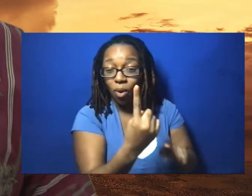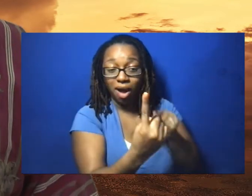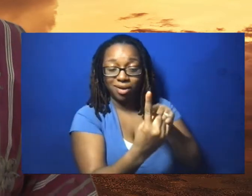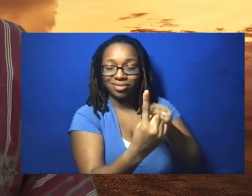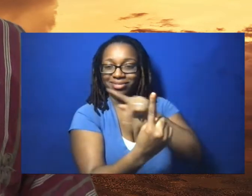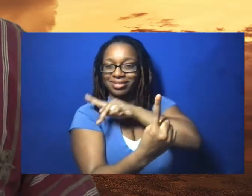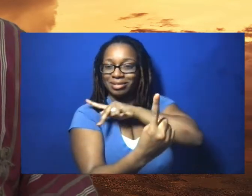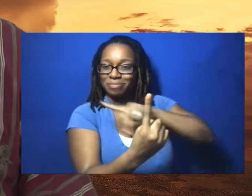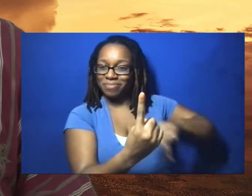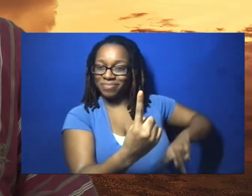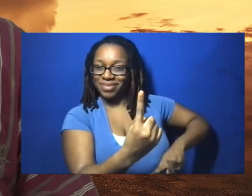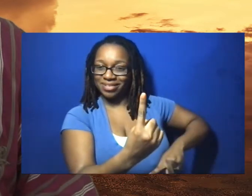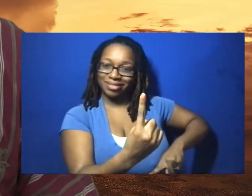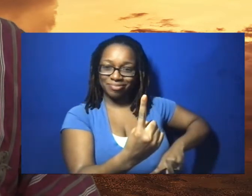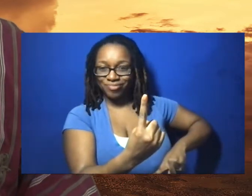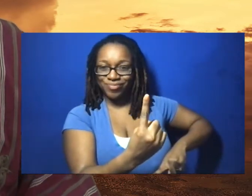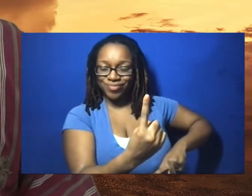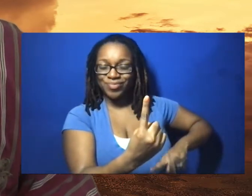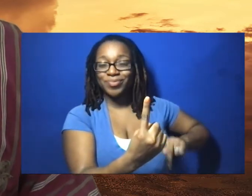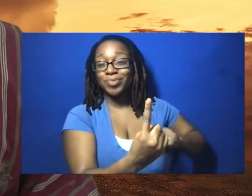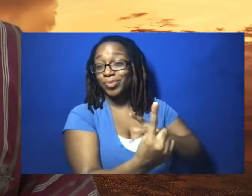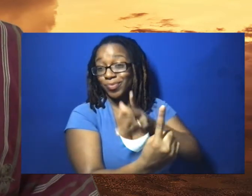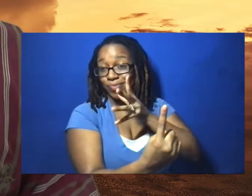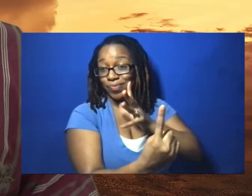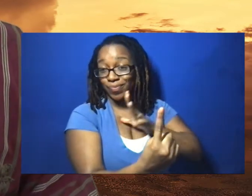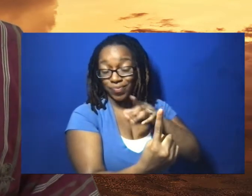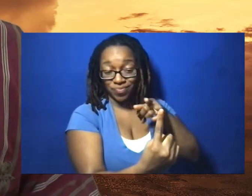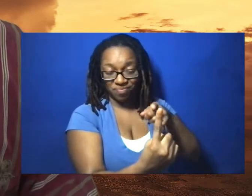princess. She said,